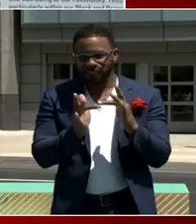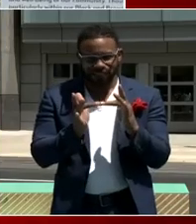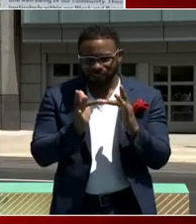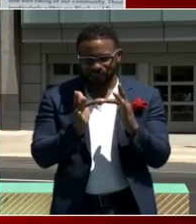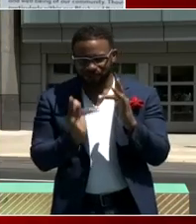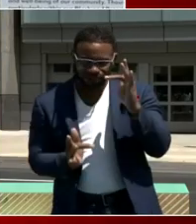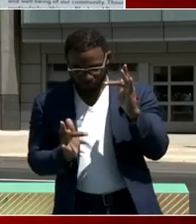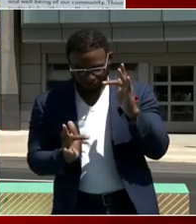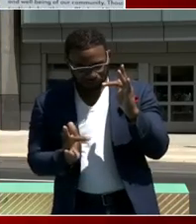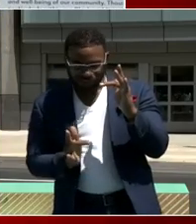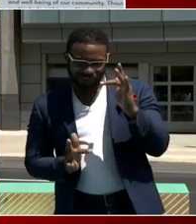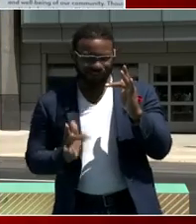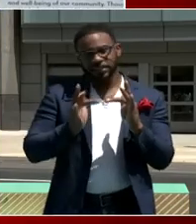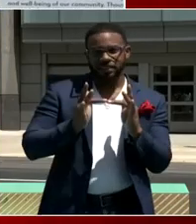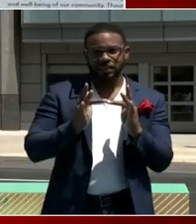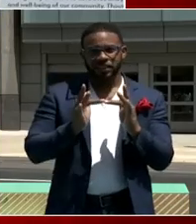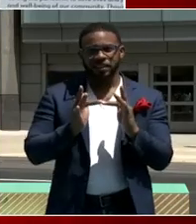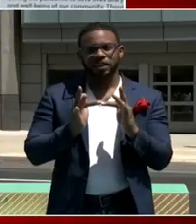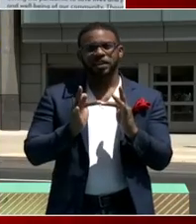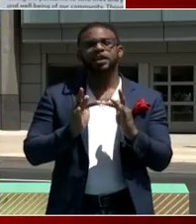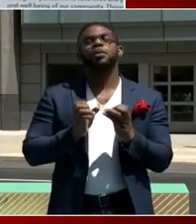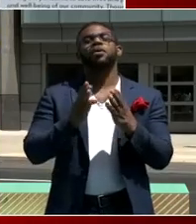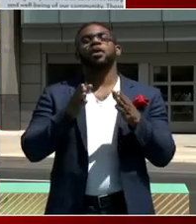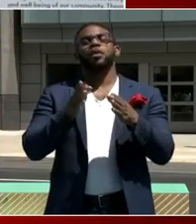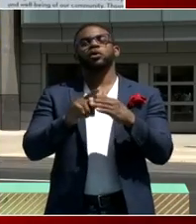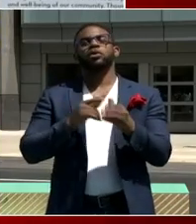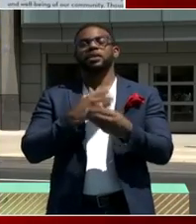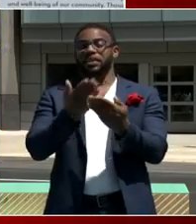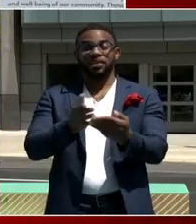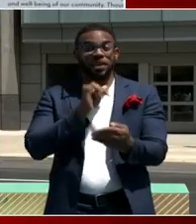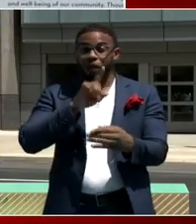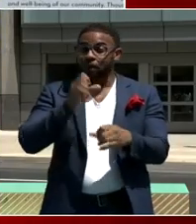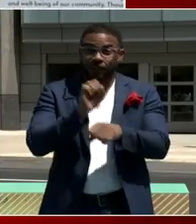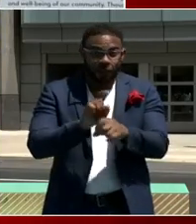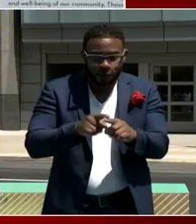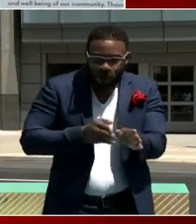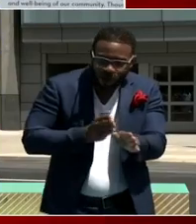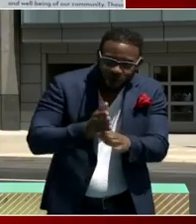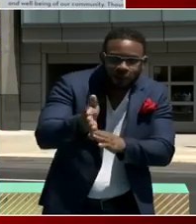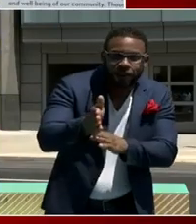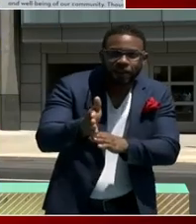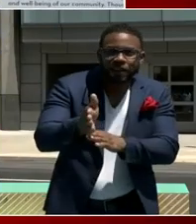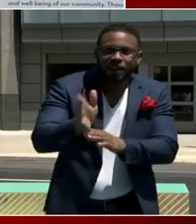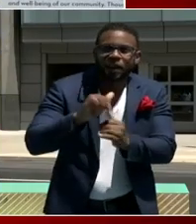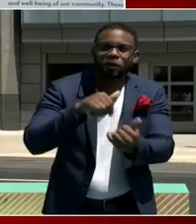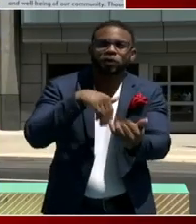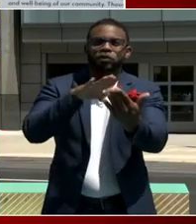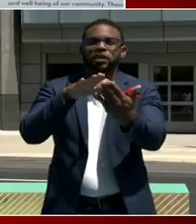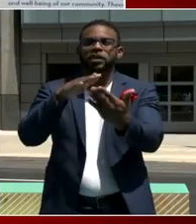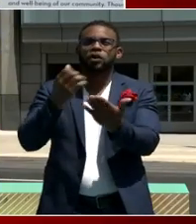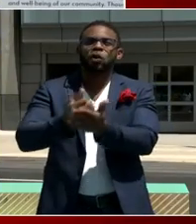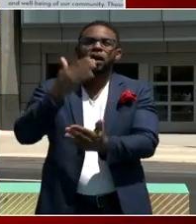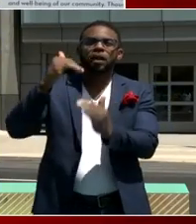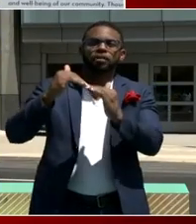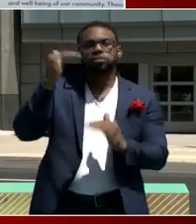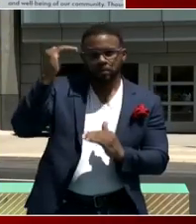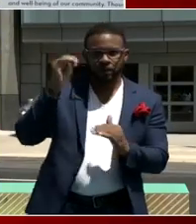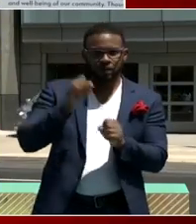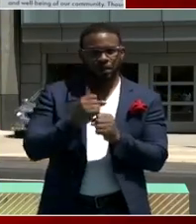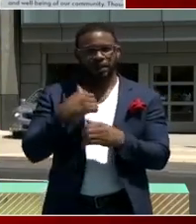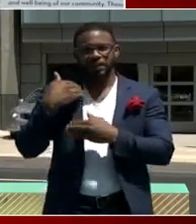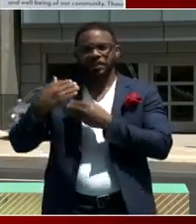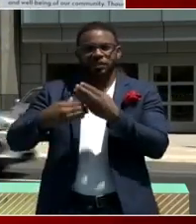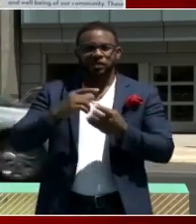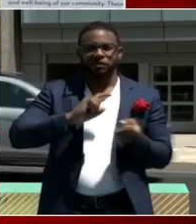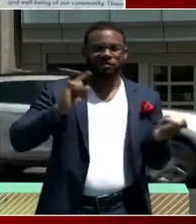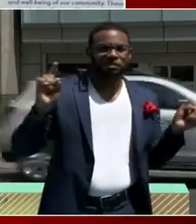learning. Will provide the means to deliver not just jobs, but careers that will address the wealth gap and make a